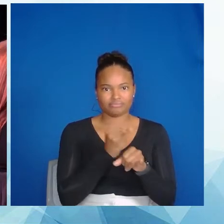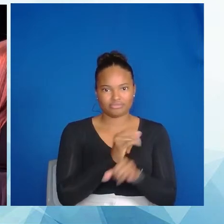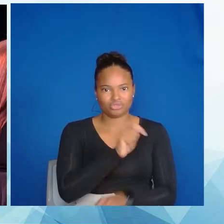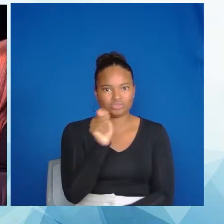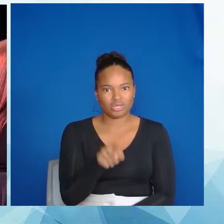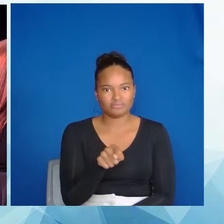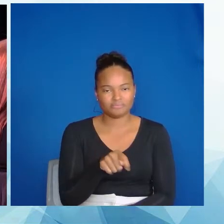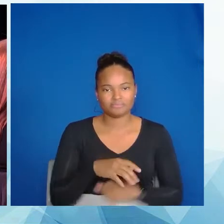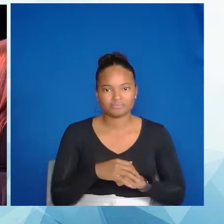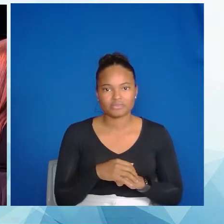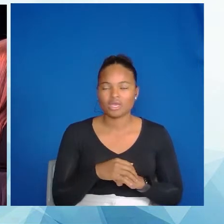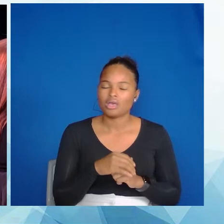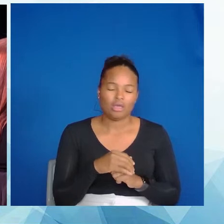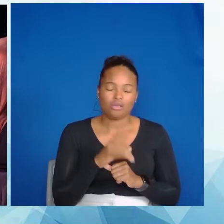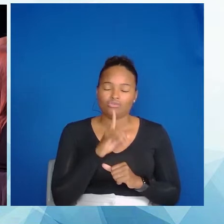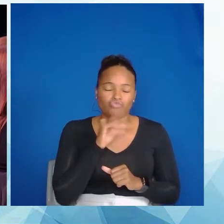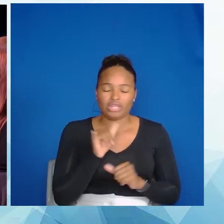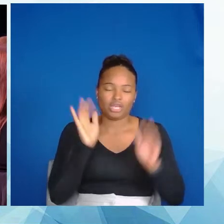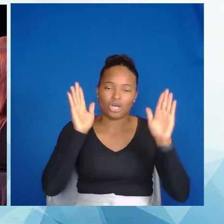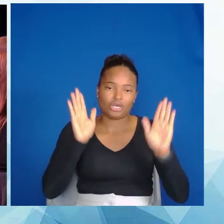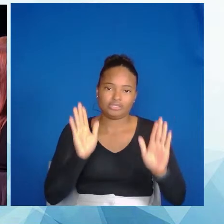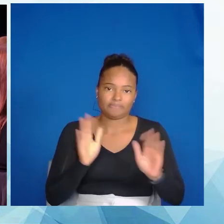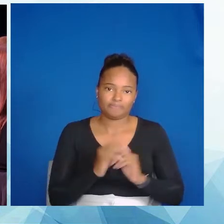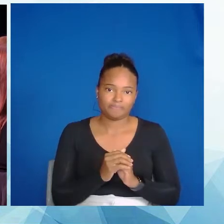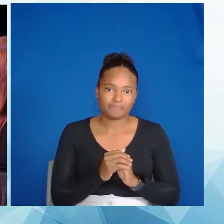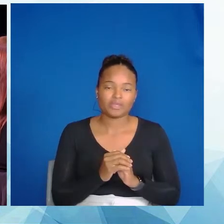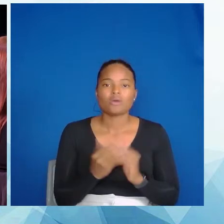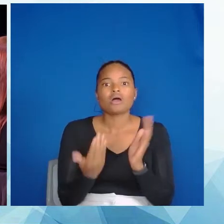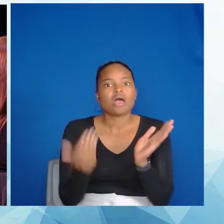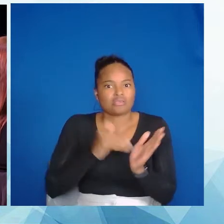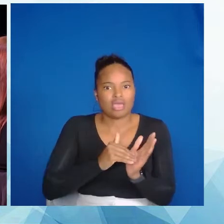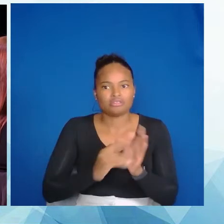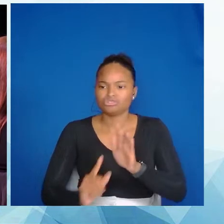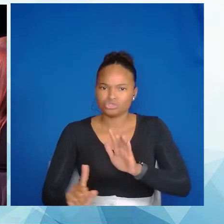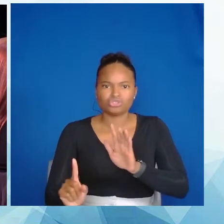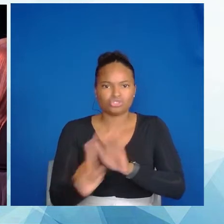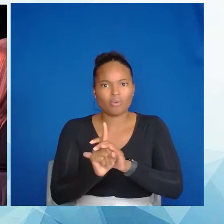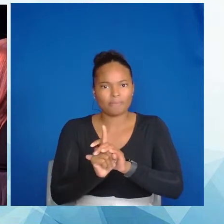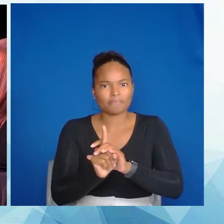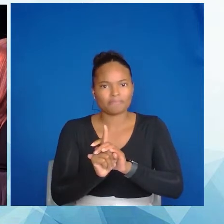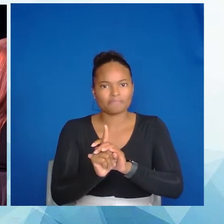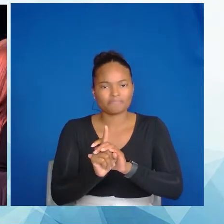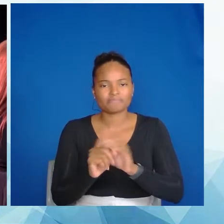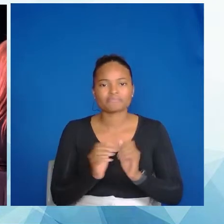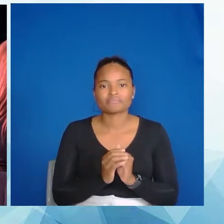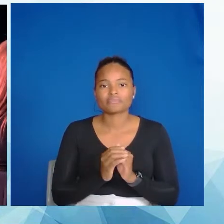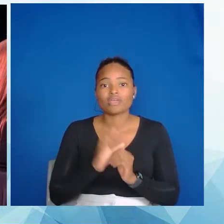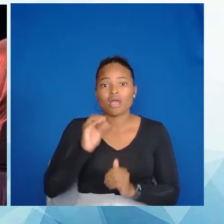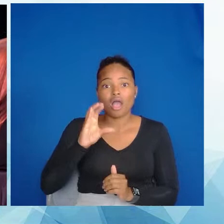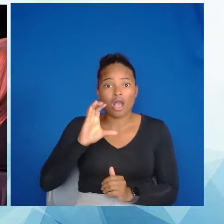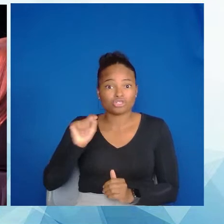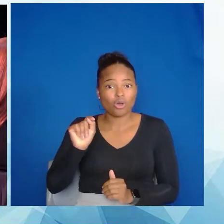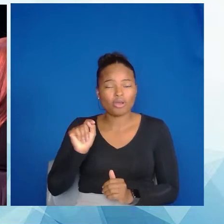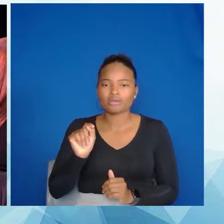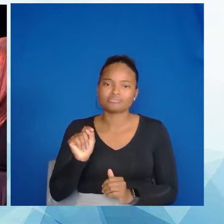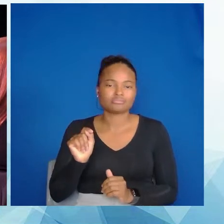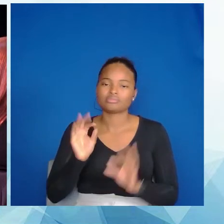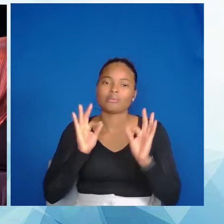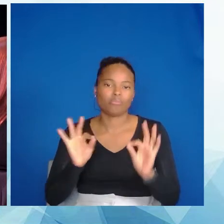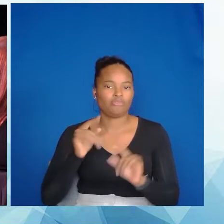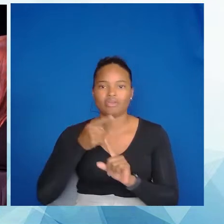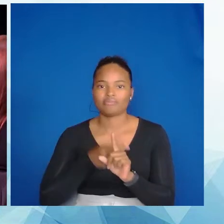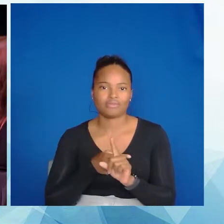campus. It was phenomenal. So again, visibility. October just so happened to be the perfect month.